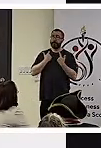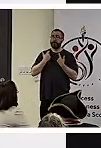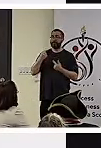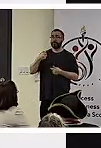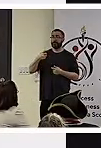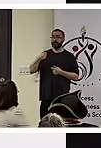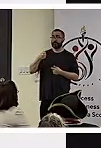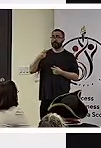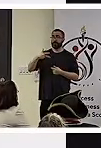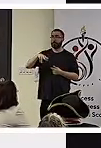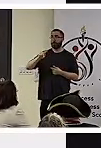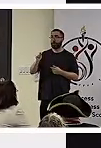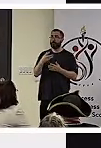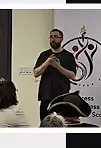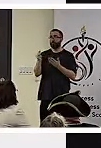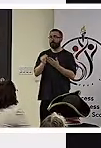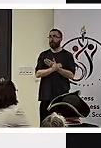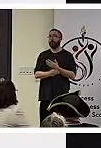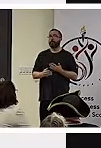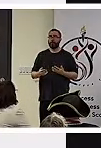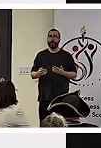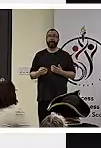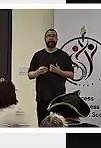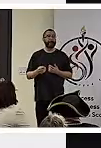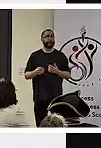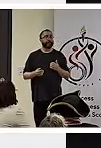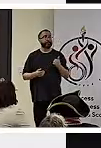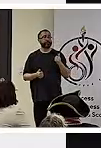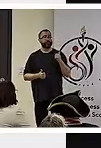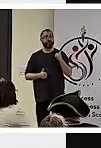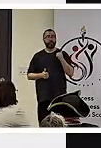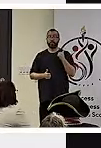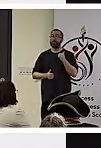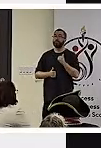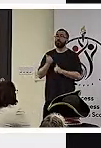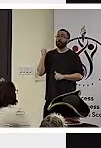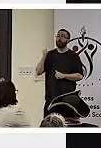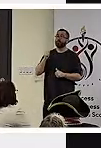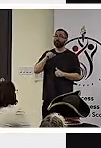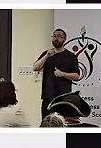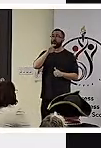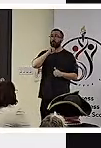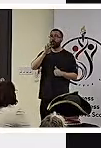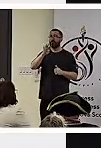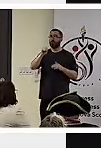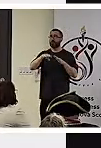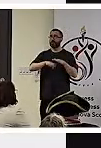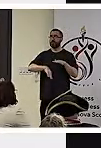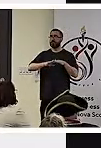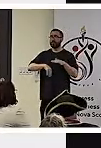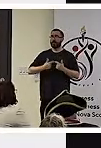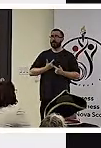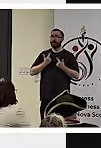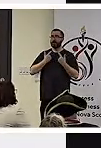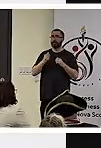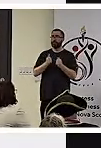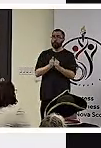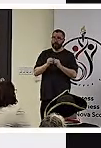apartment program. So most of us are young people under 40 that live with our families. So,